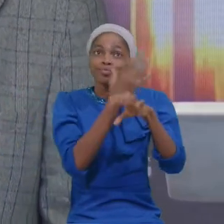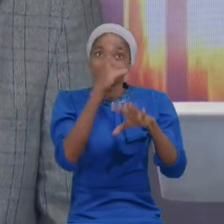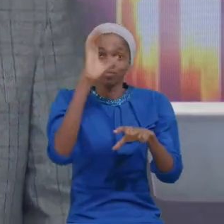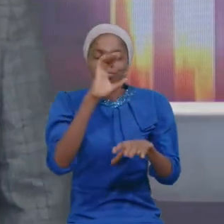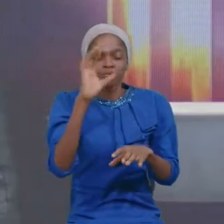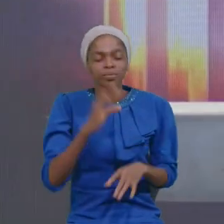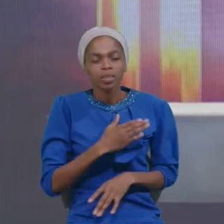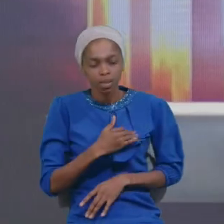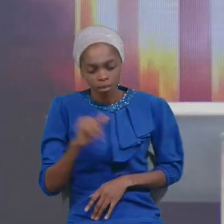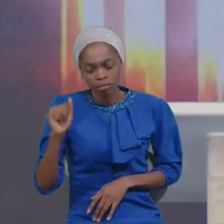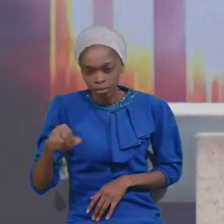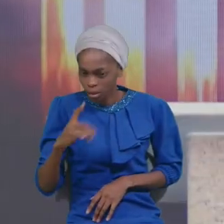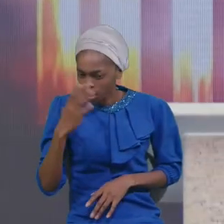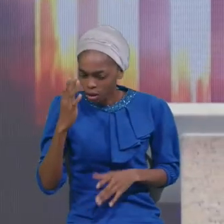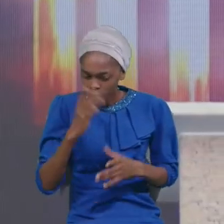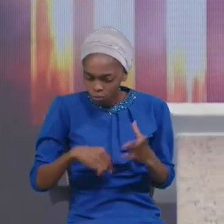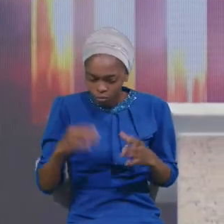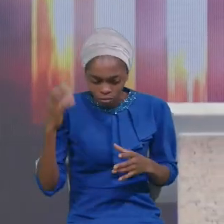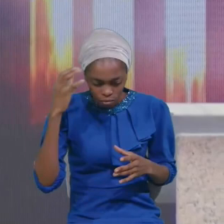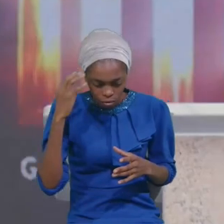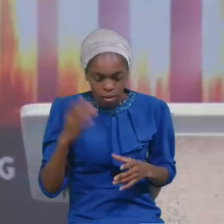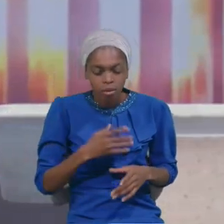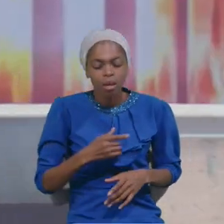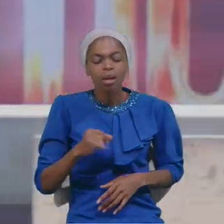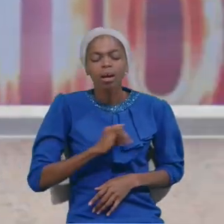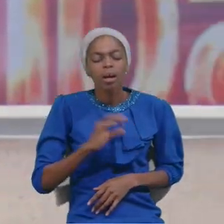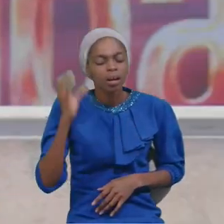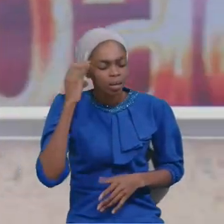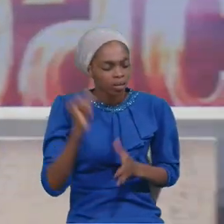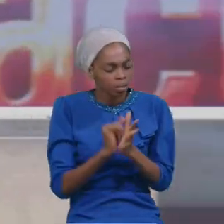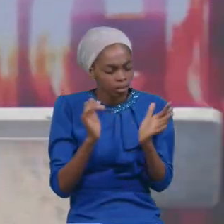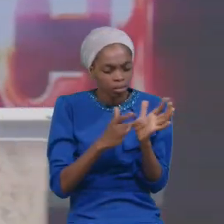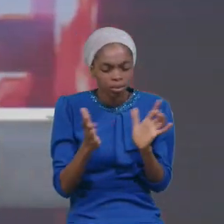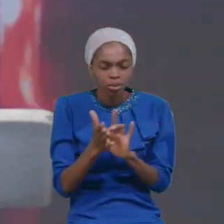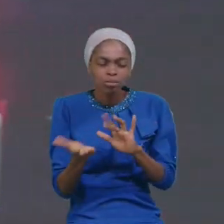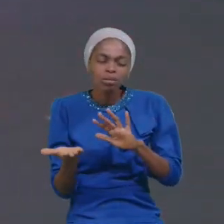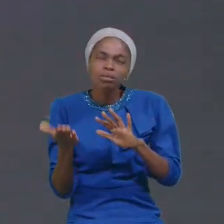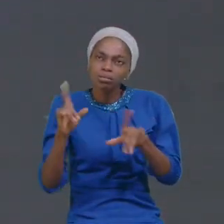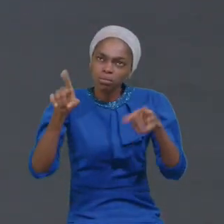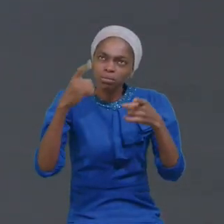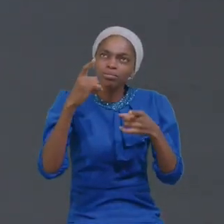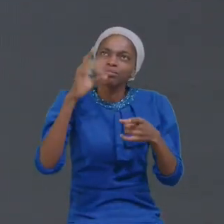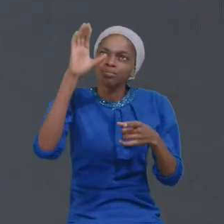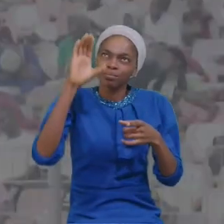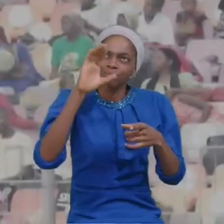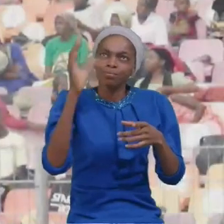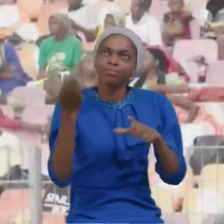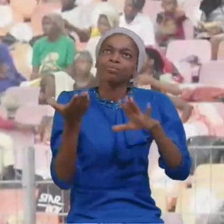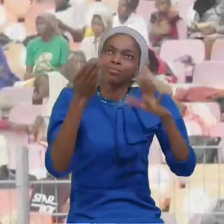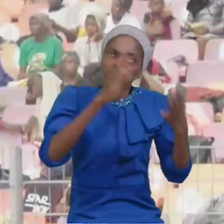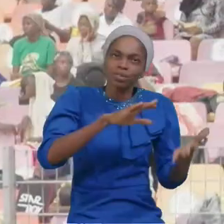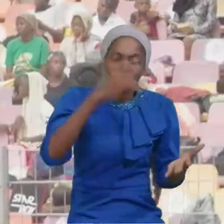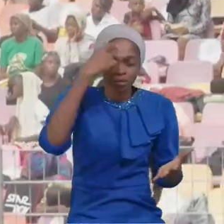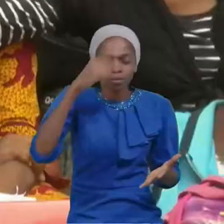went there and died for me. As Paul said, who art thou, Lord? And he